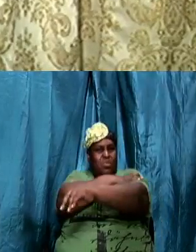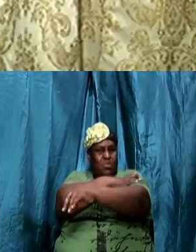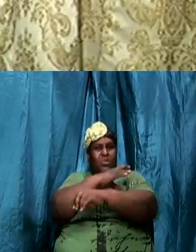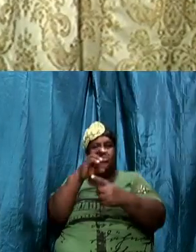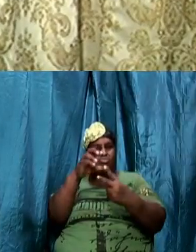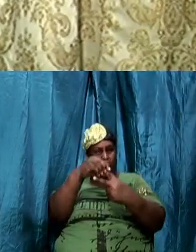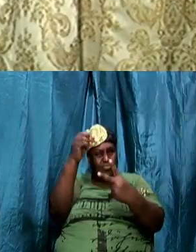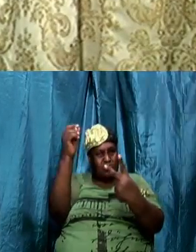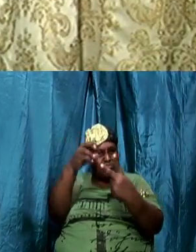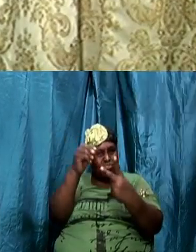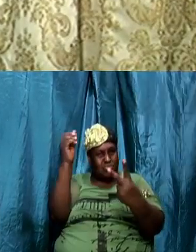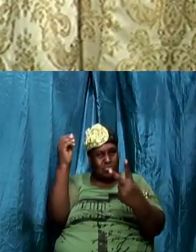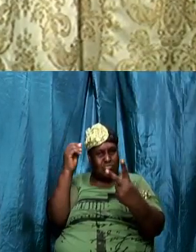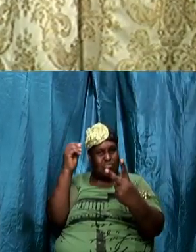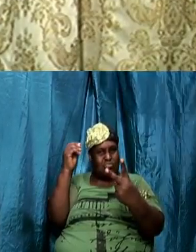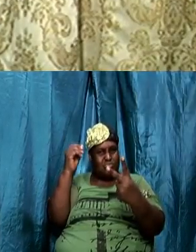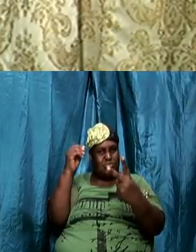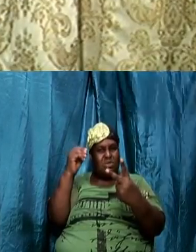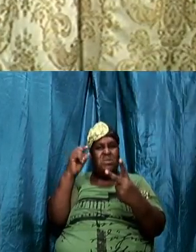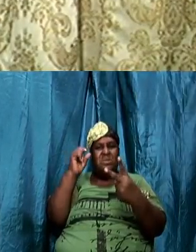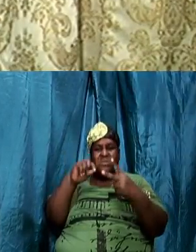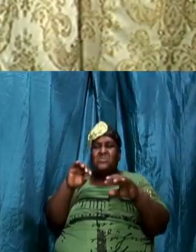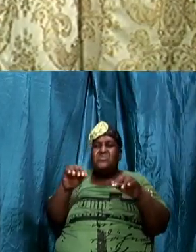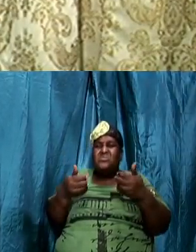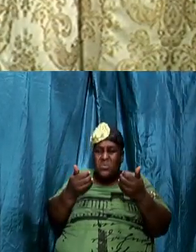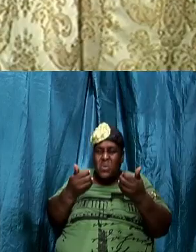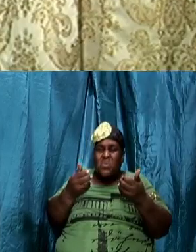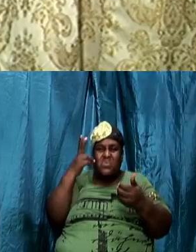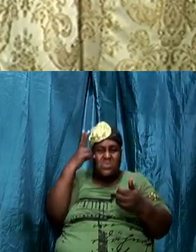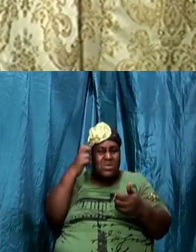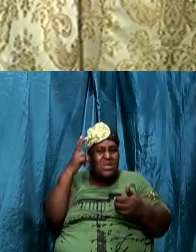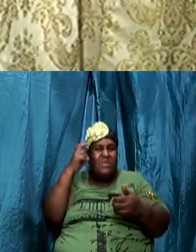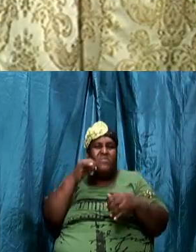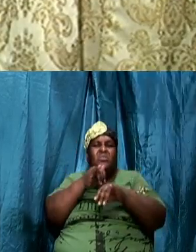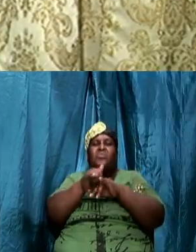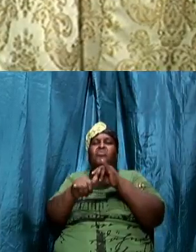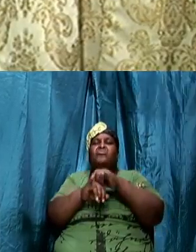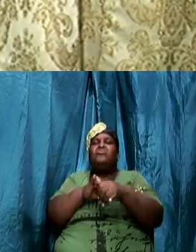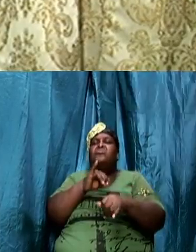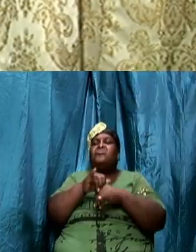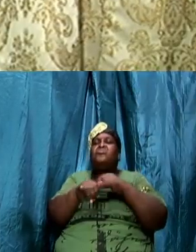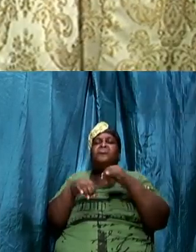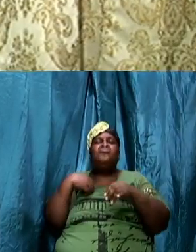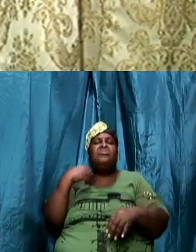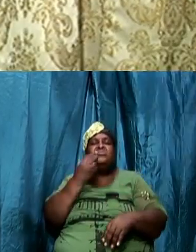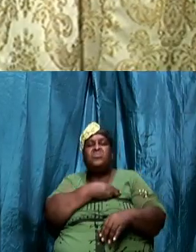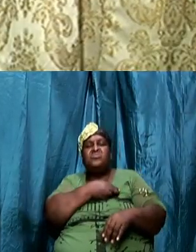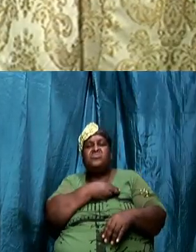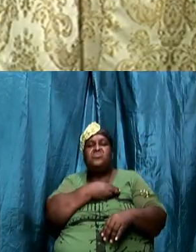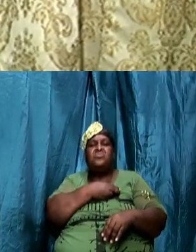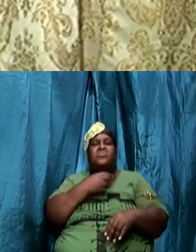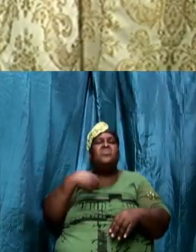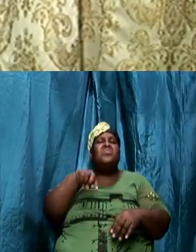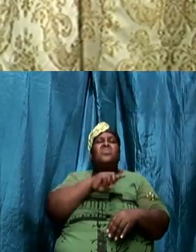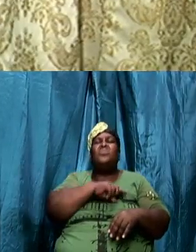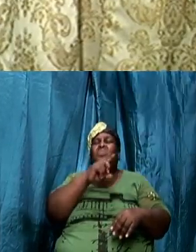sisters, this is how the devil tricks us. With the one part,